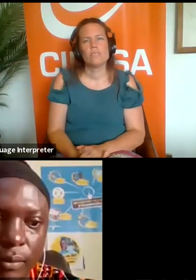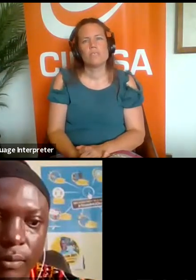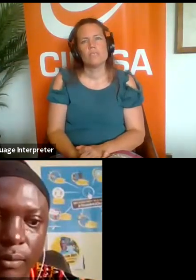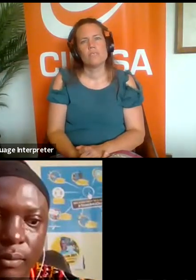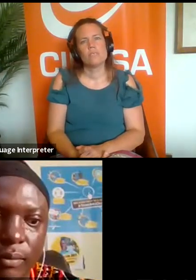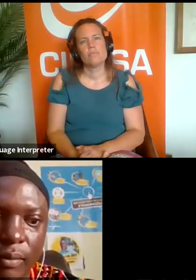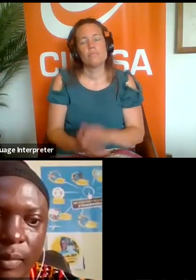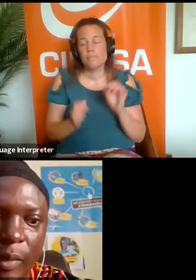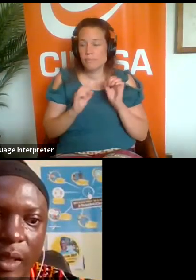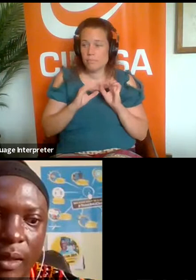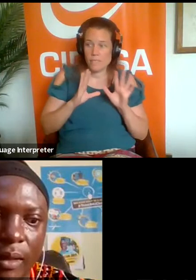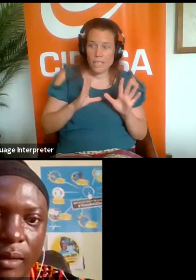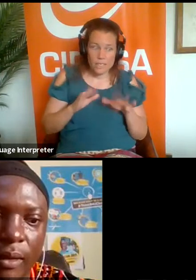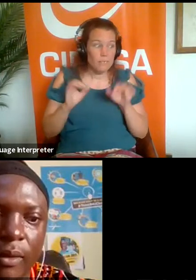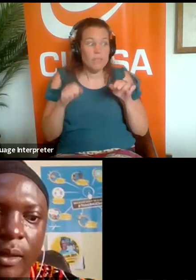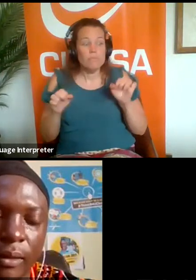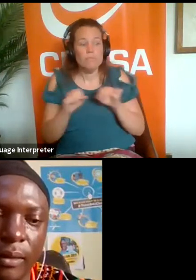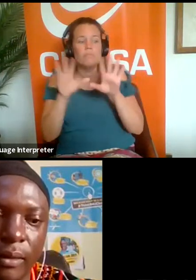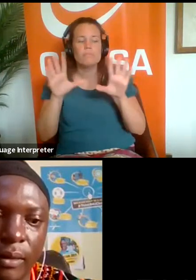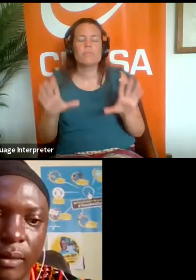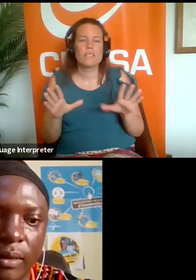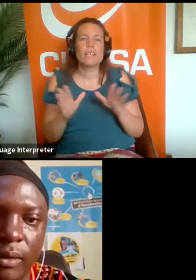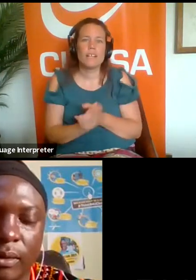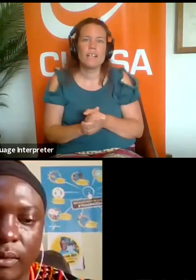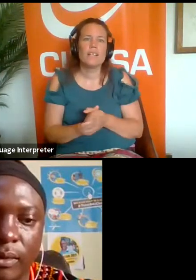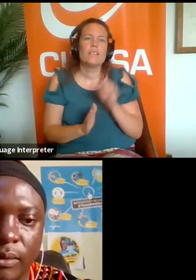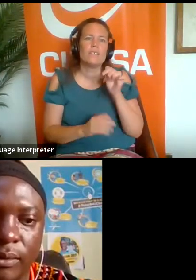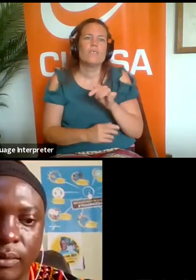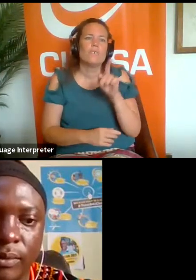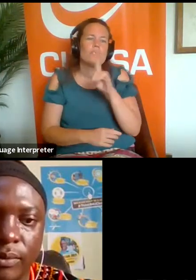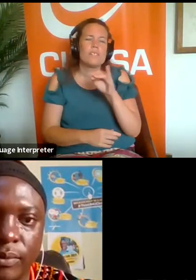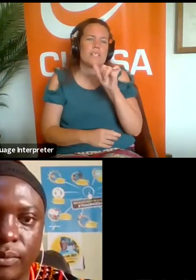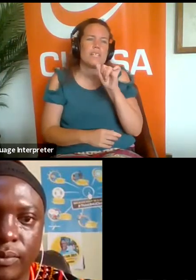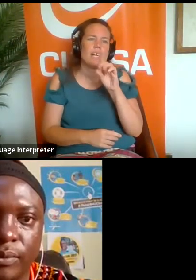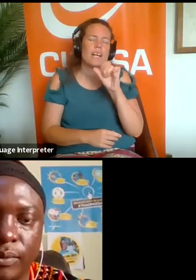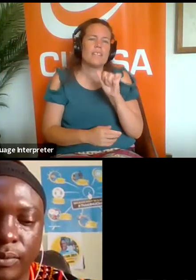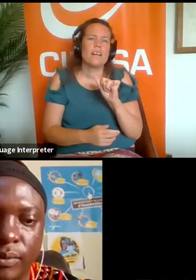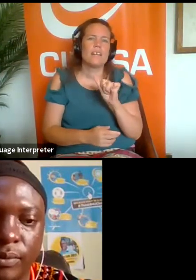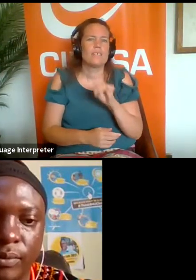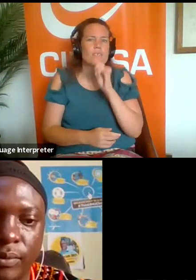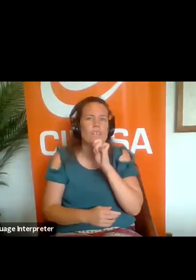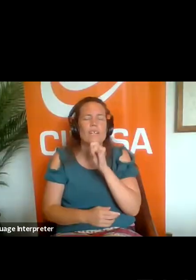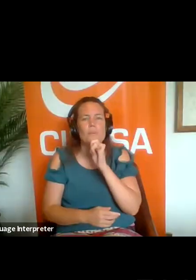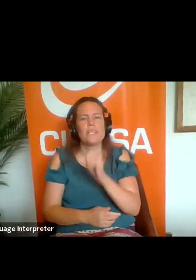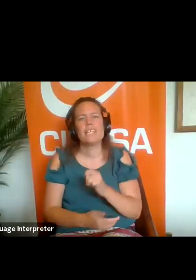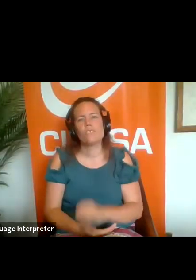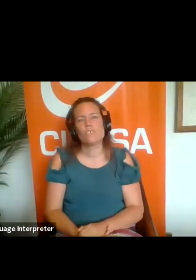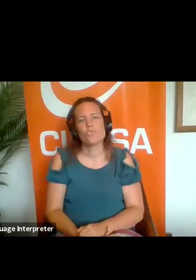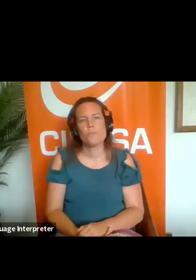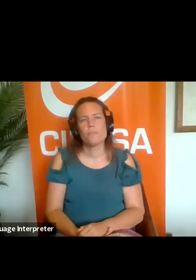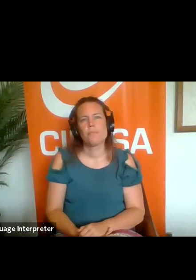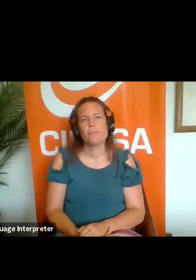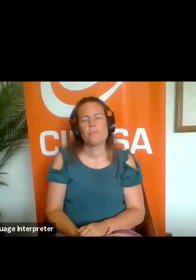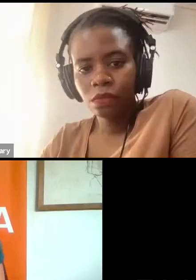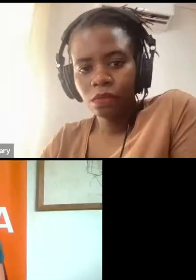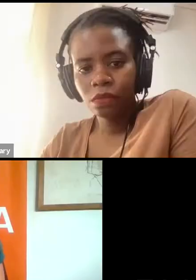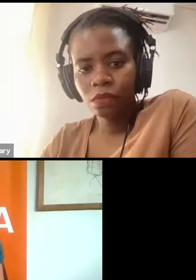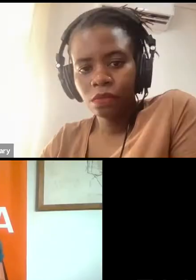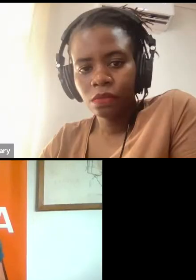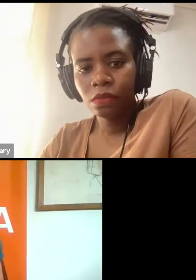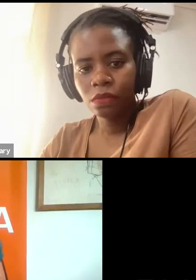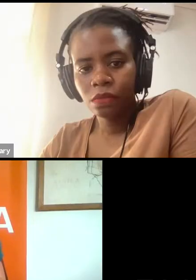Yes, you're very clear. Thank you very much. Let me go to Ziada on recommendations. And I'd just